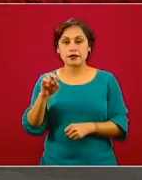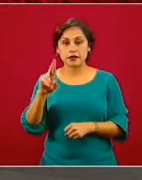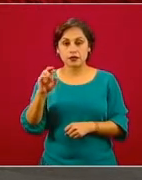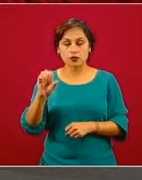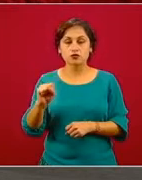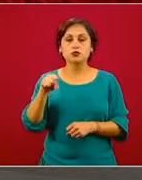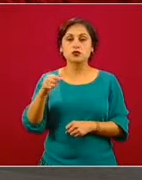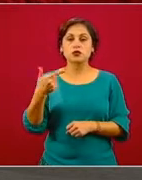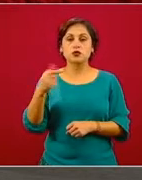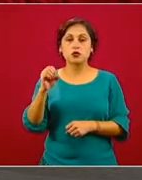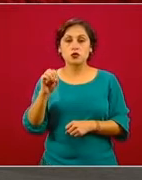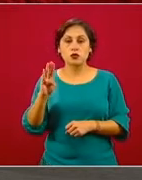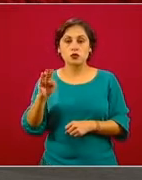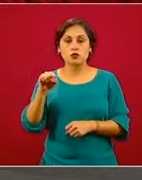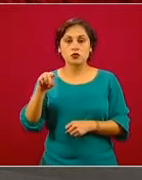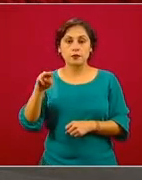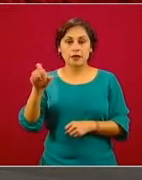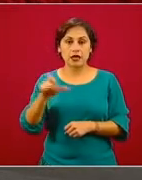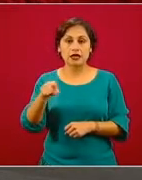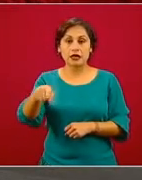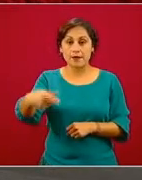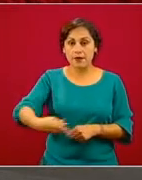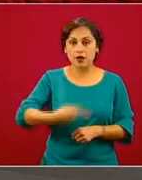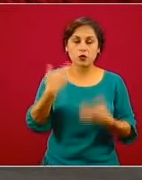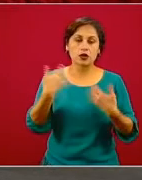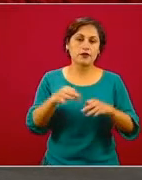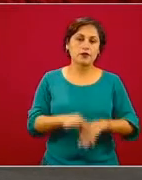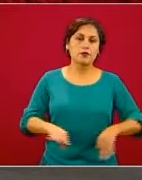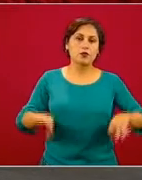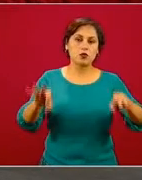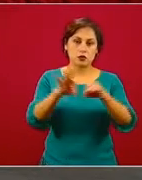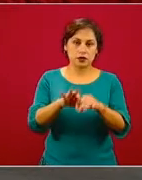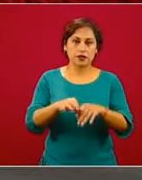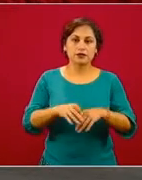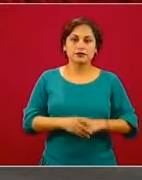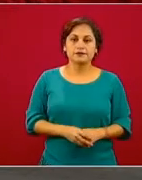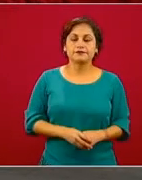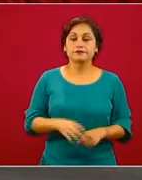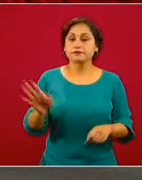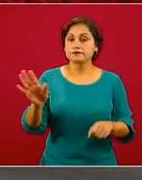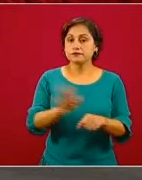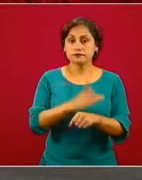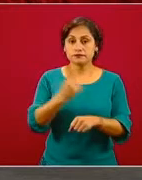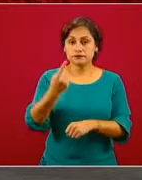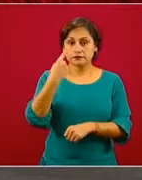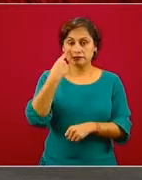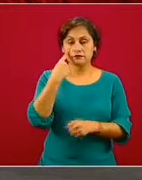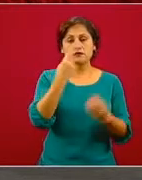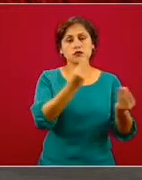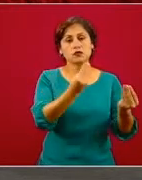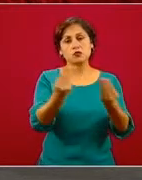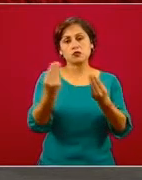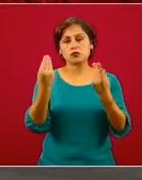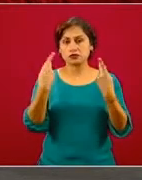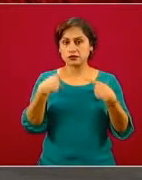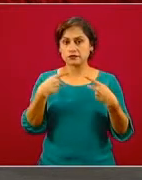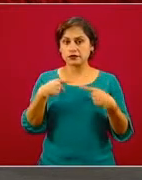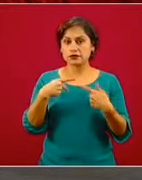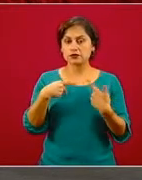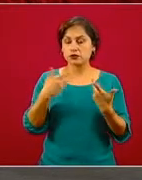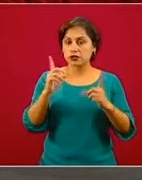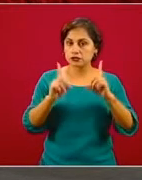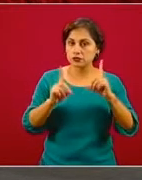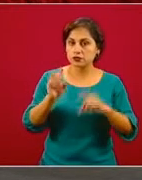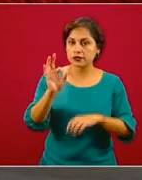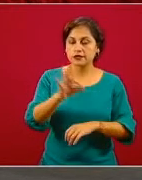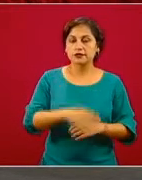problems. Not so much of CONAPRED. Yes, could we show This, yes, thank you